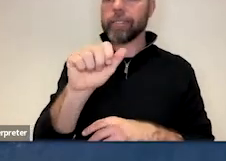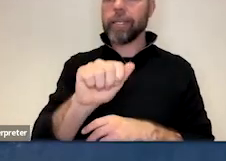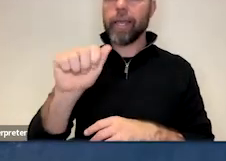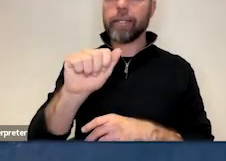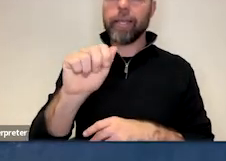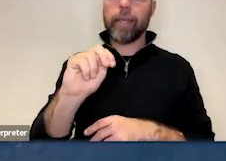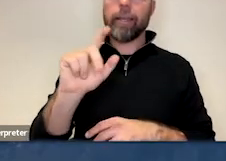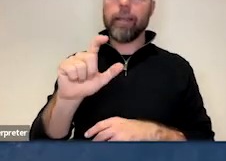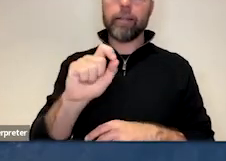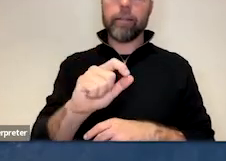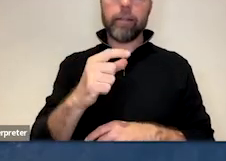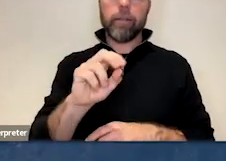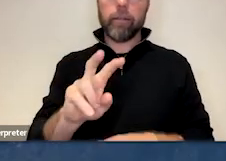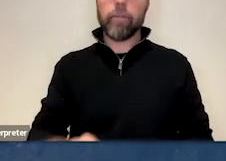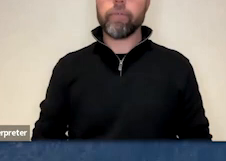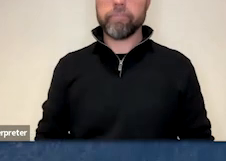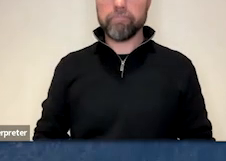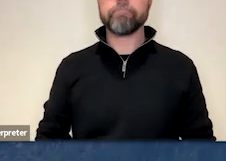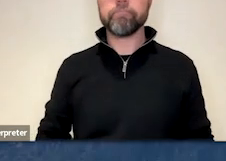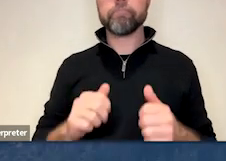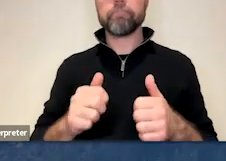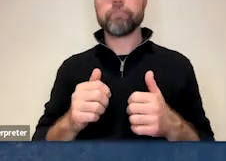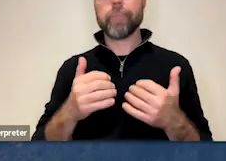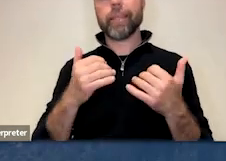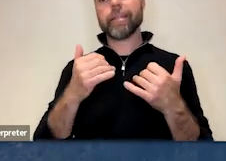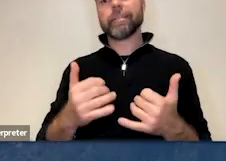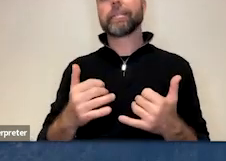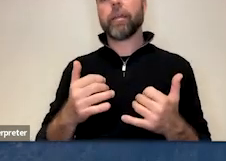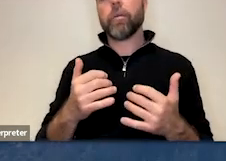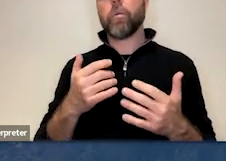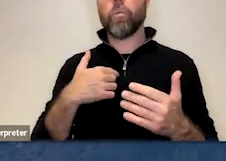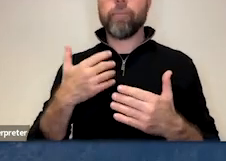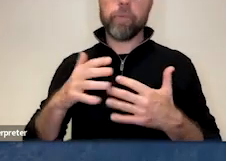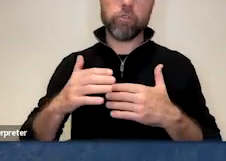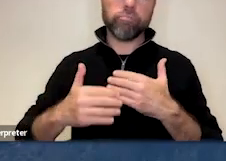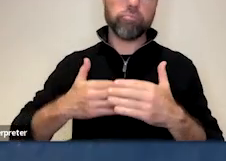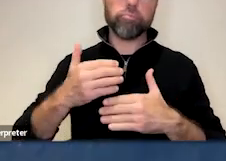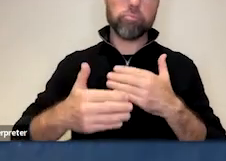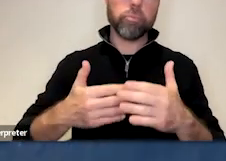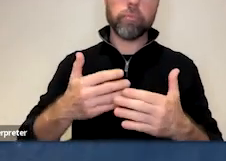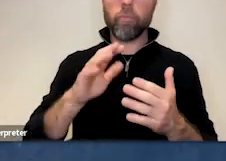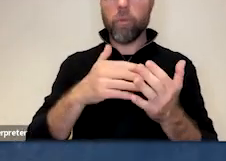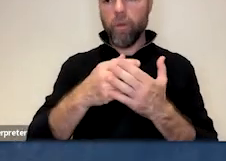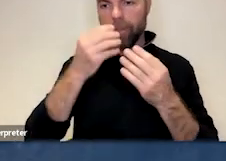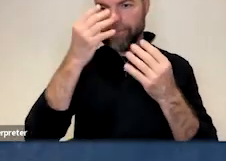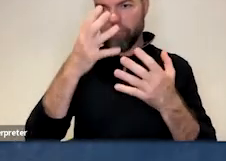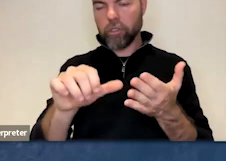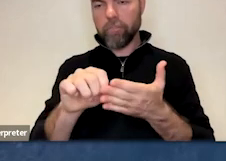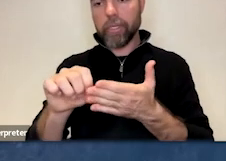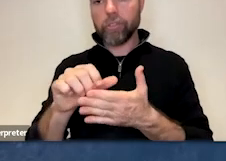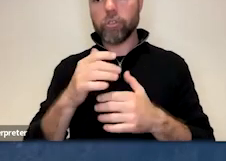ccrds@anl.gov. All right, so now that we have gone through sort of all of the information pages that